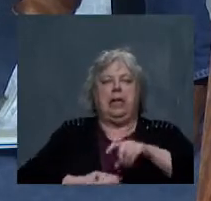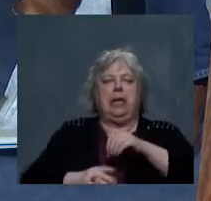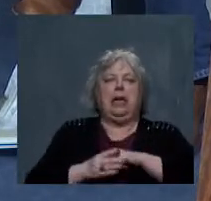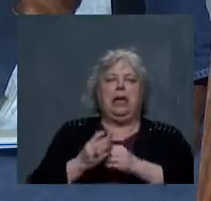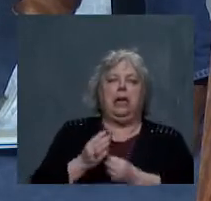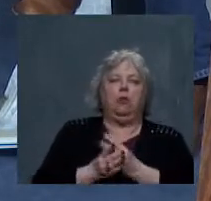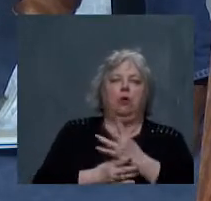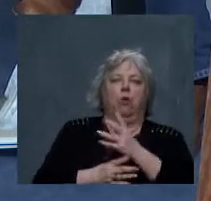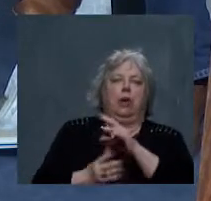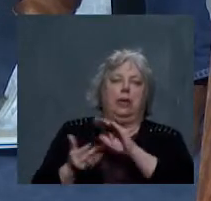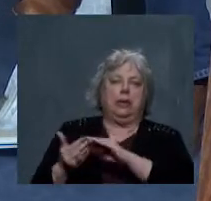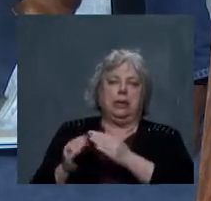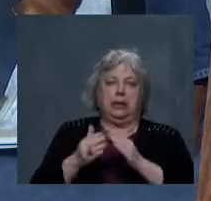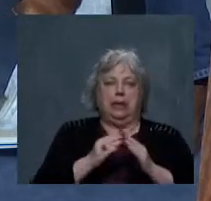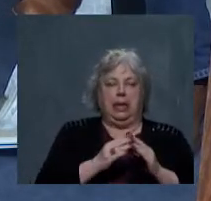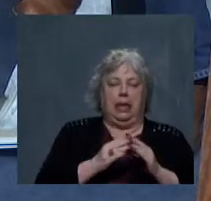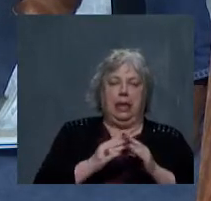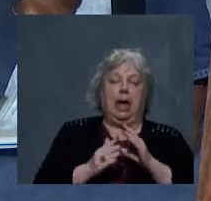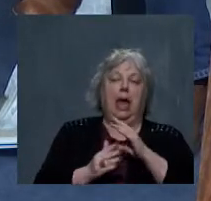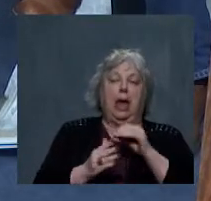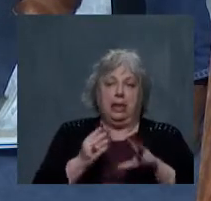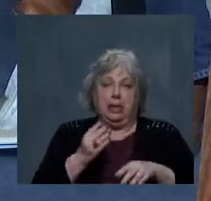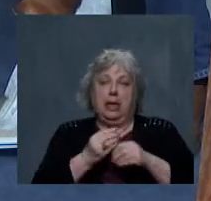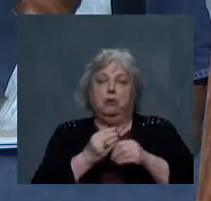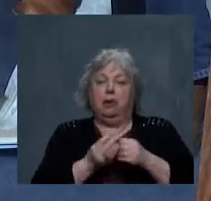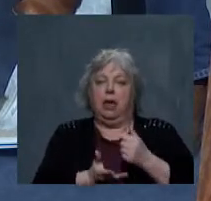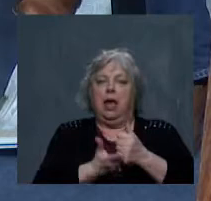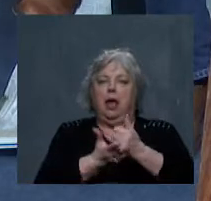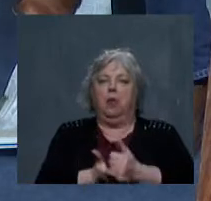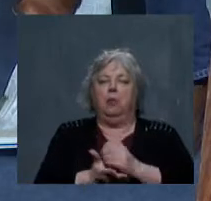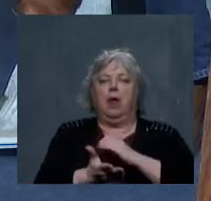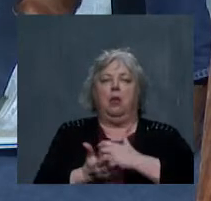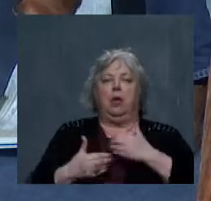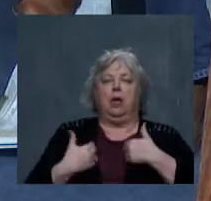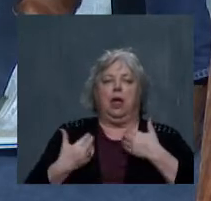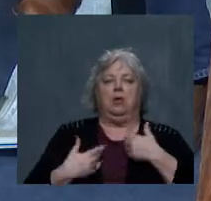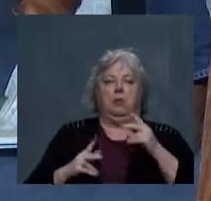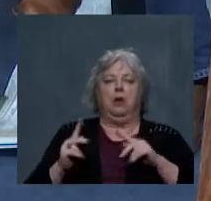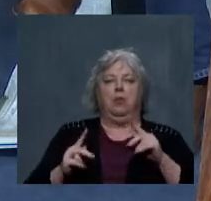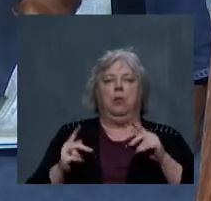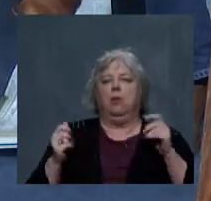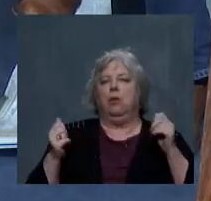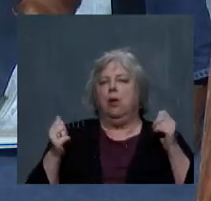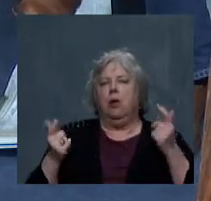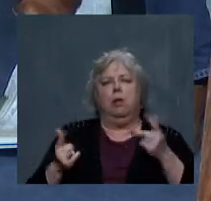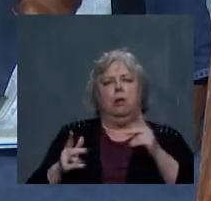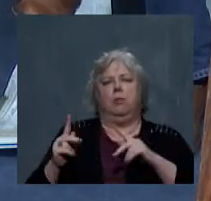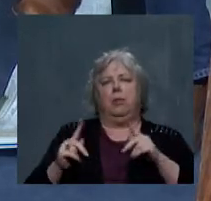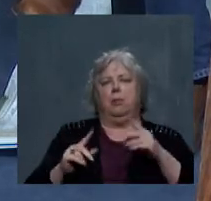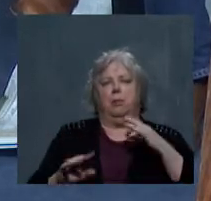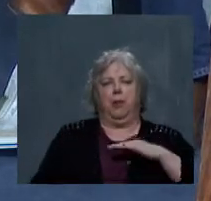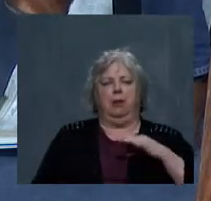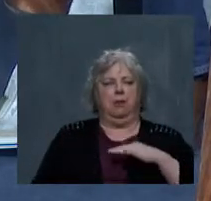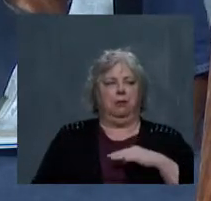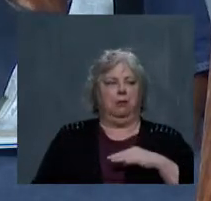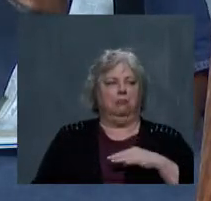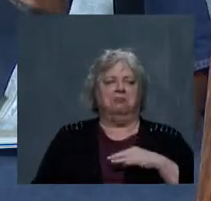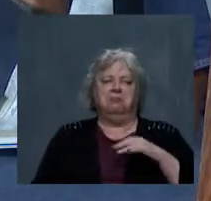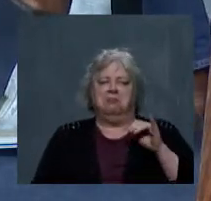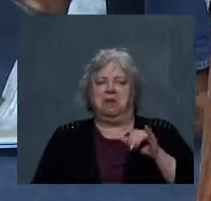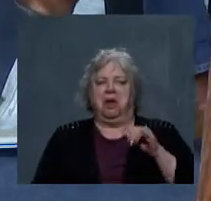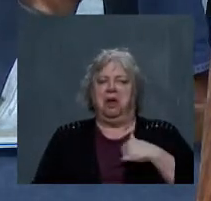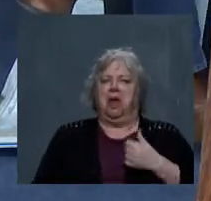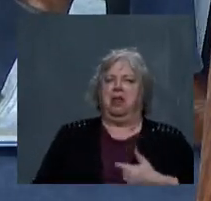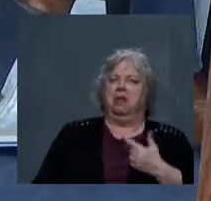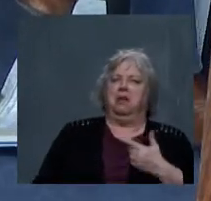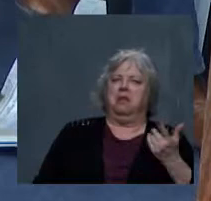addition to helping our young people. Everybody benefits. So, yeah, I live out there. So my